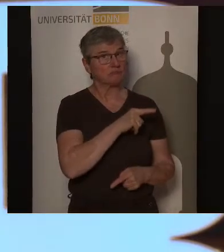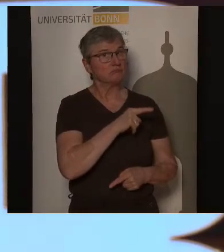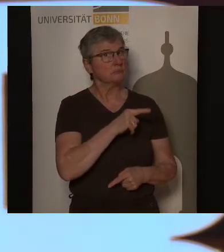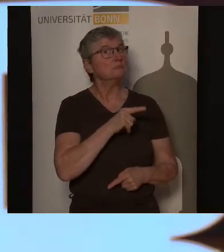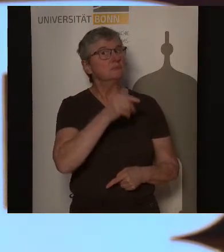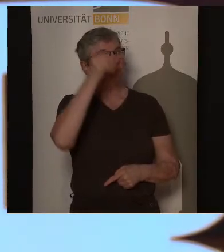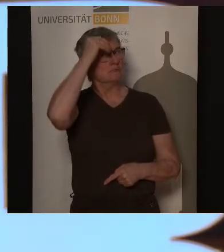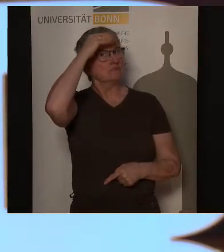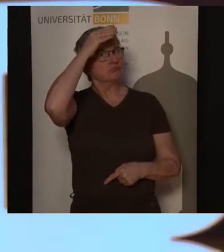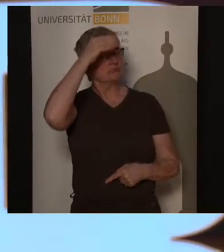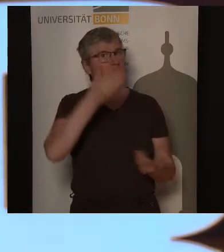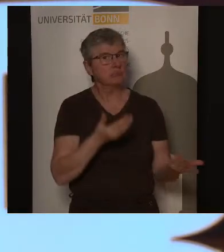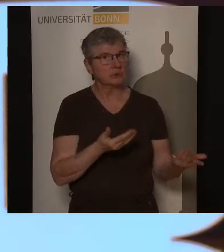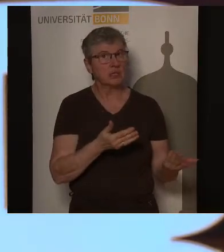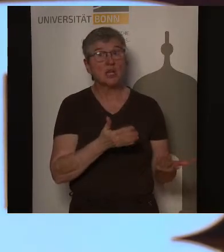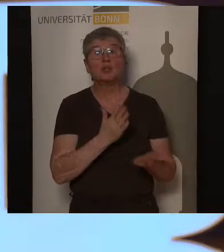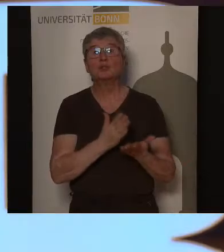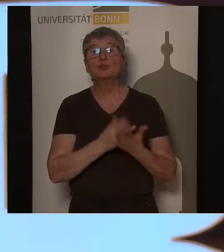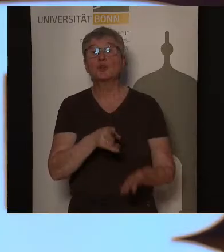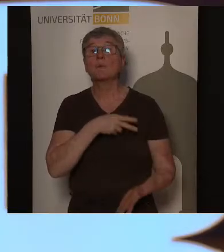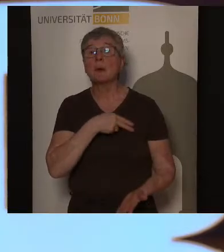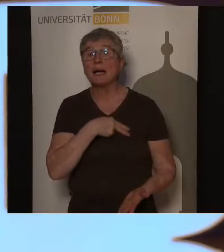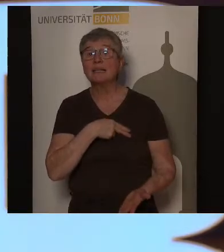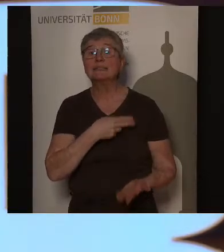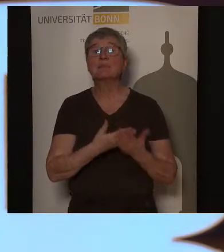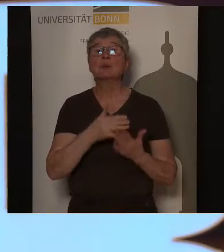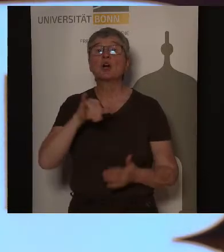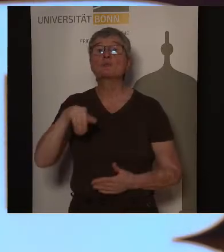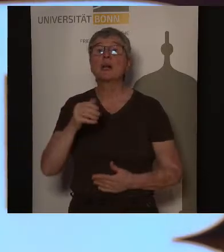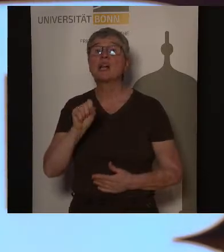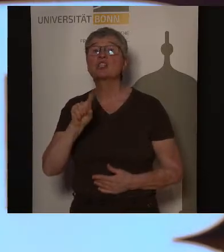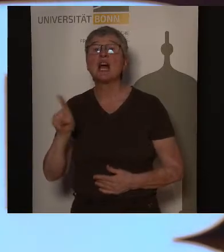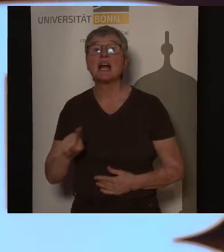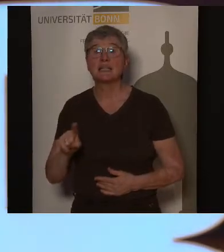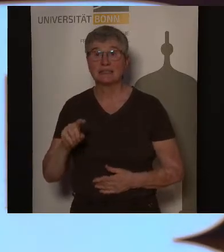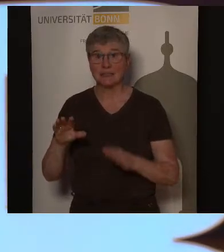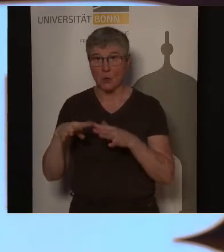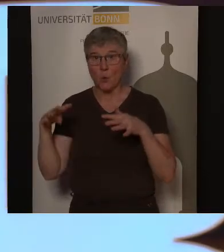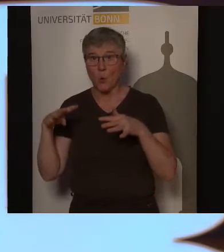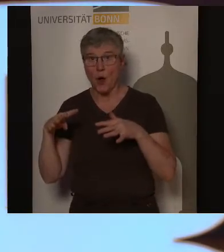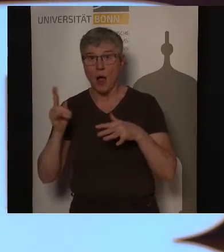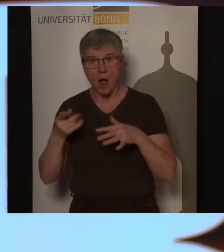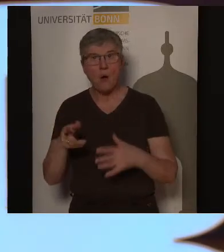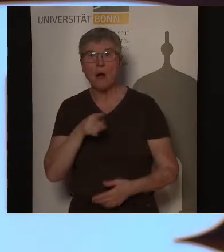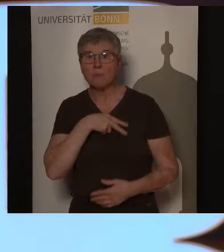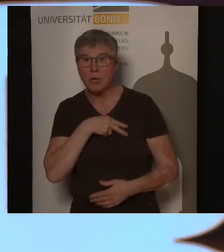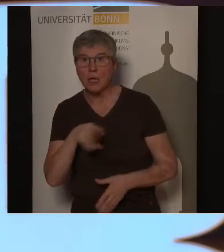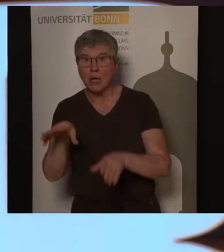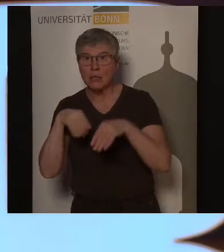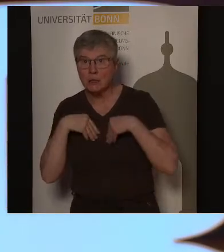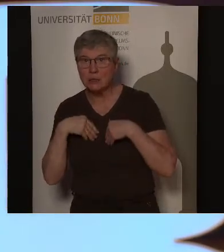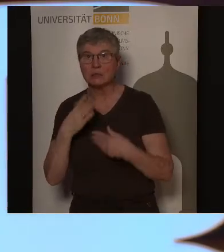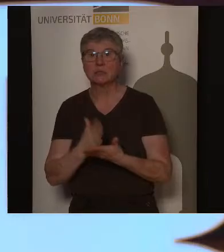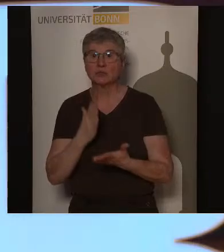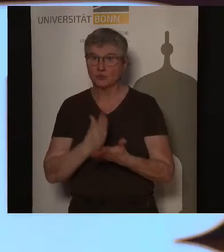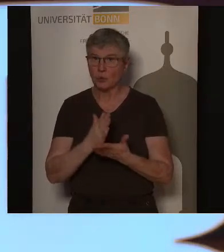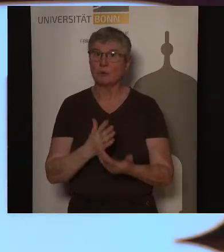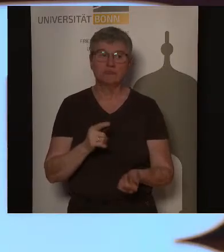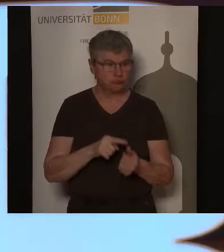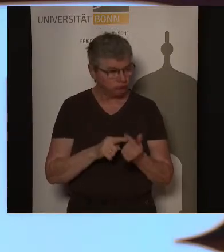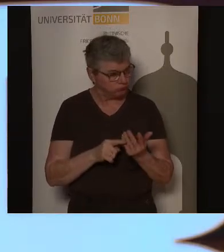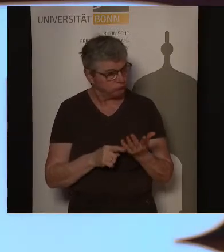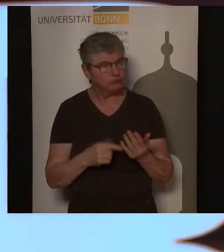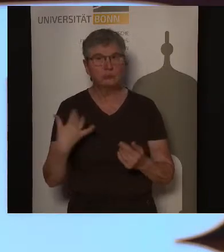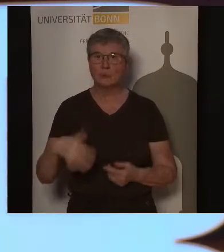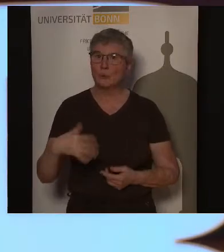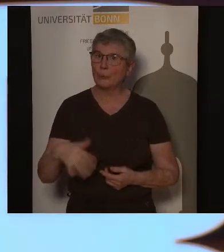And I know, Mr. Reis, that the musicians playing with you are all very, very good at what they